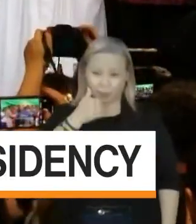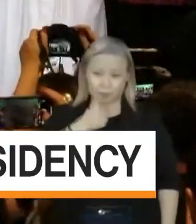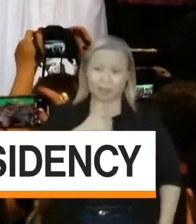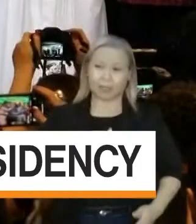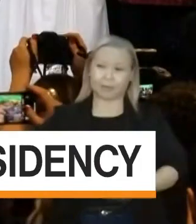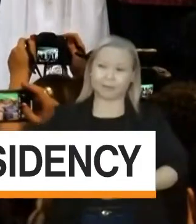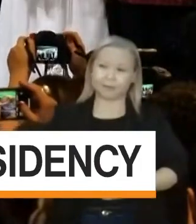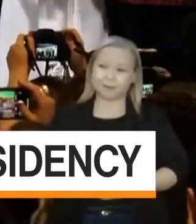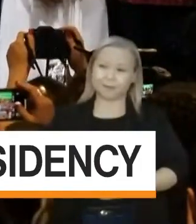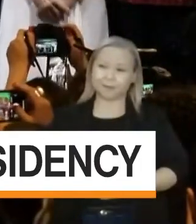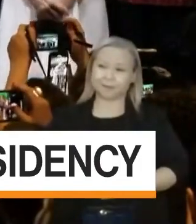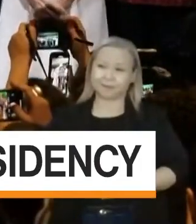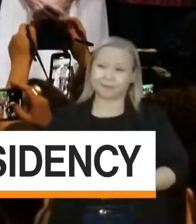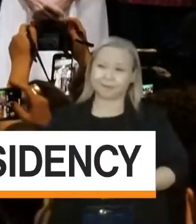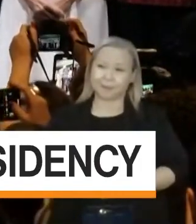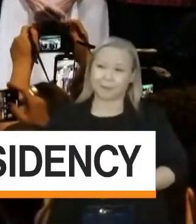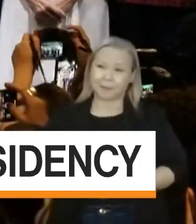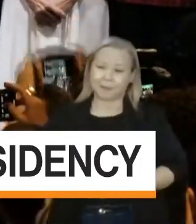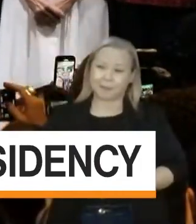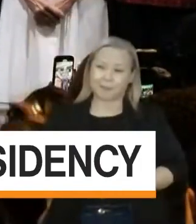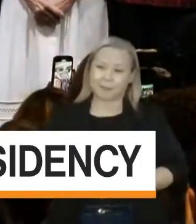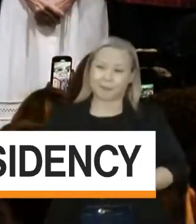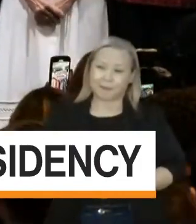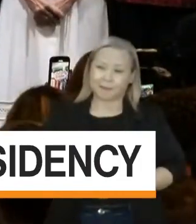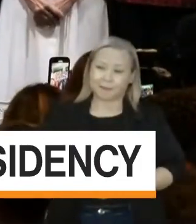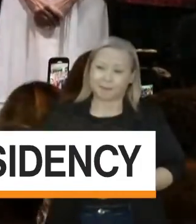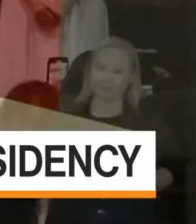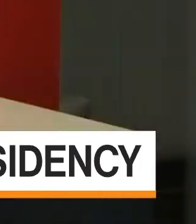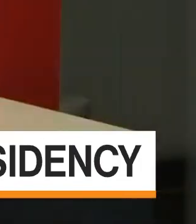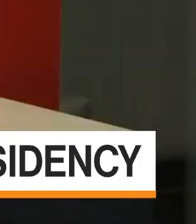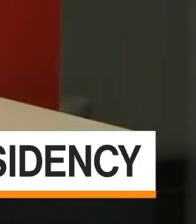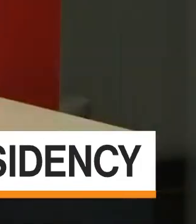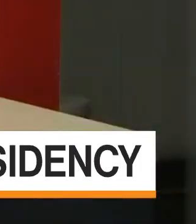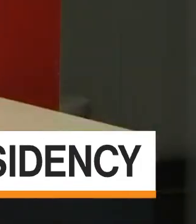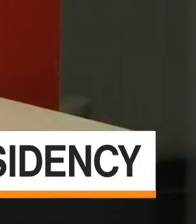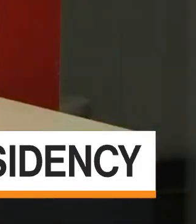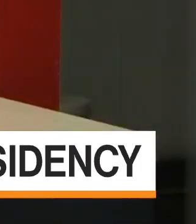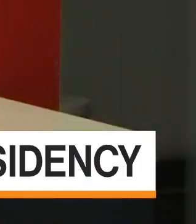strong signals as to whether he's more pro-market or he goes more towards the